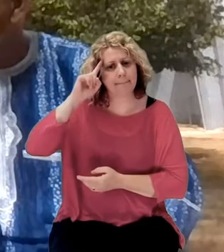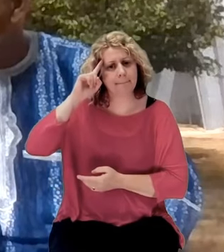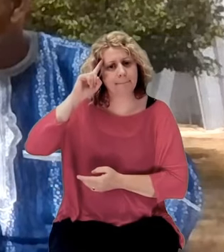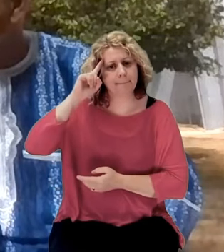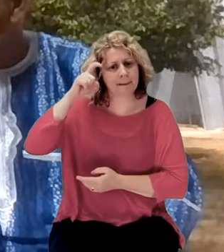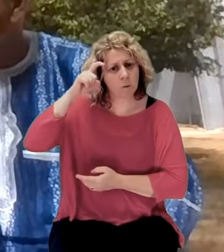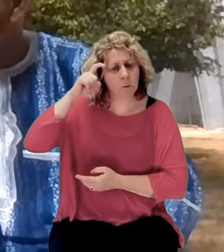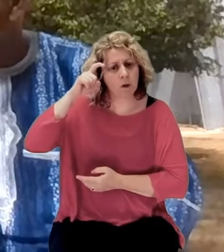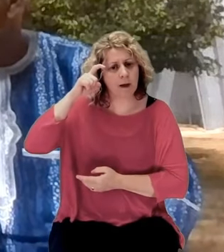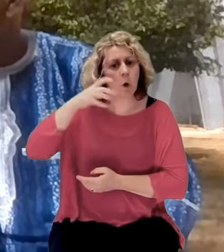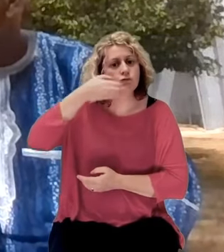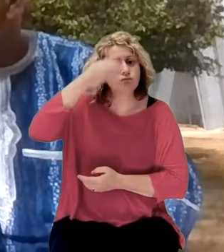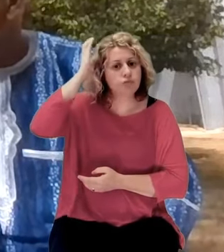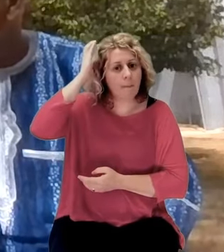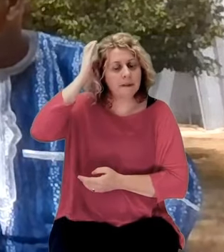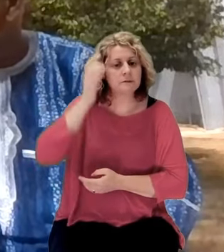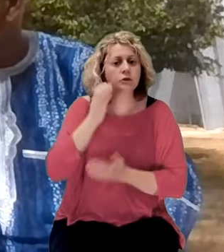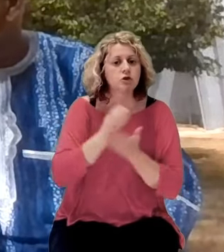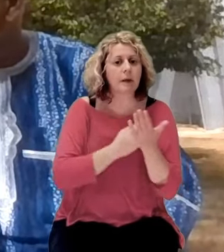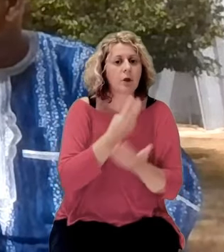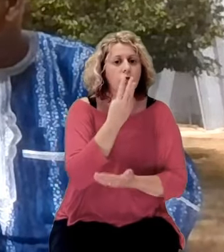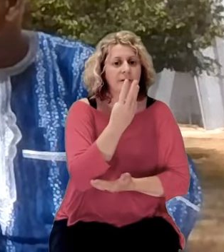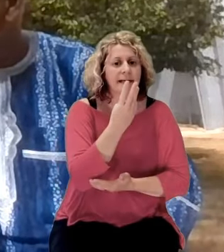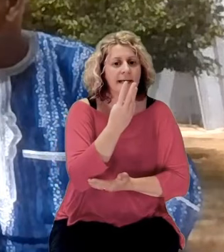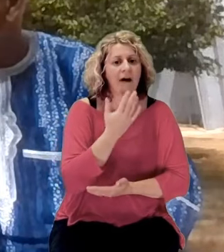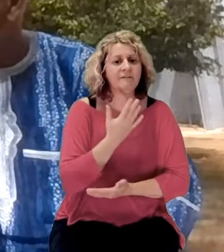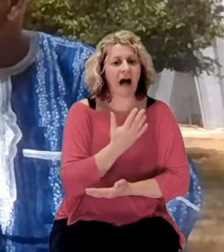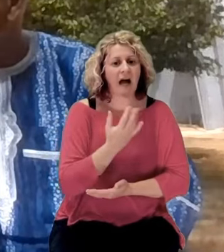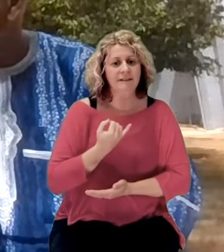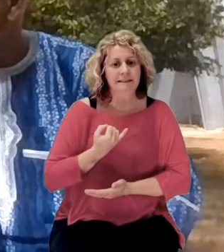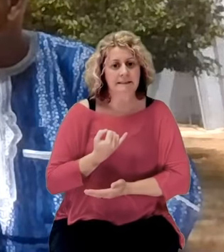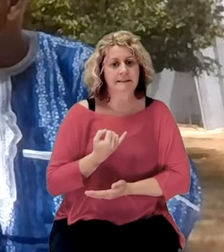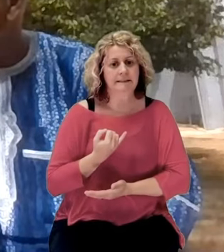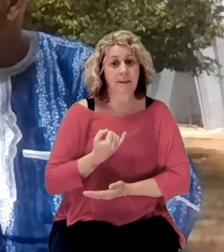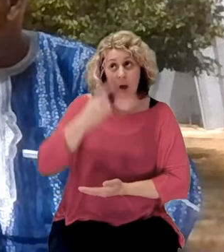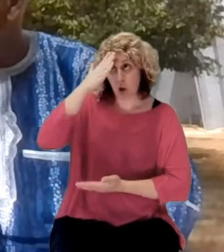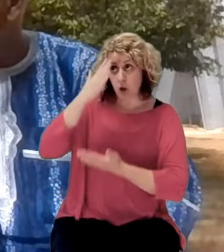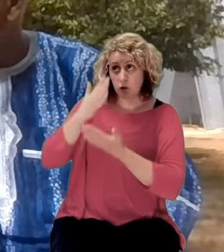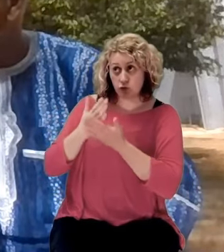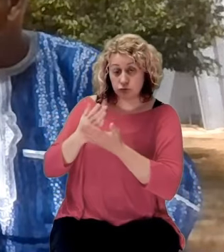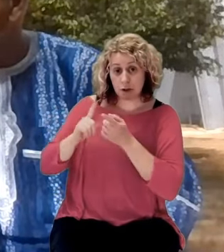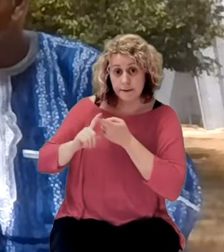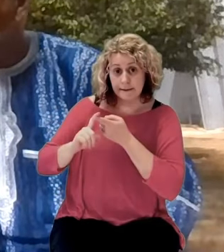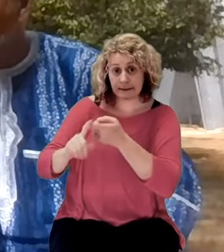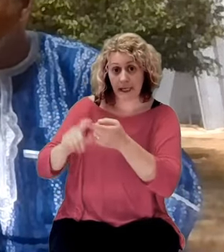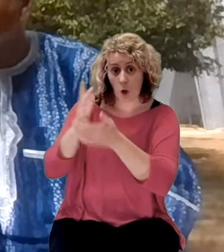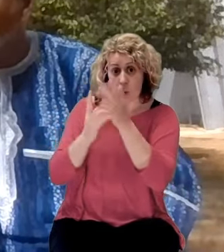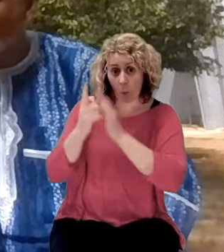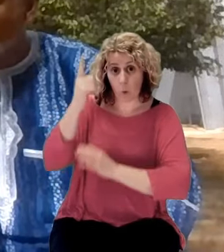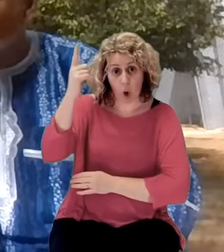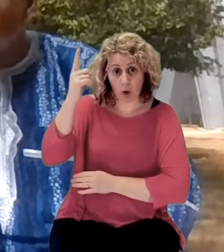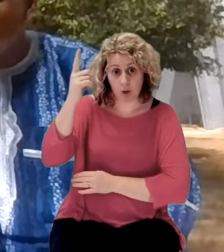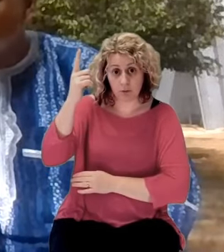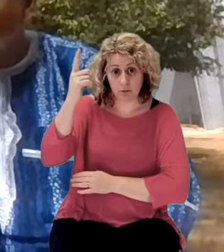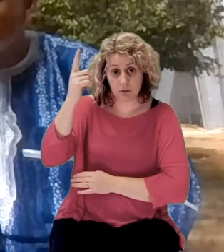the reality of Proverbs 3, 5, and 6 about trusting God with all our might